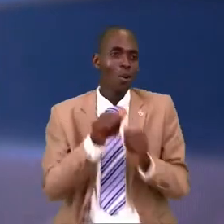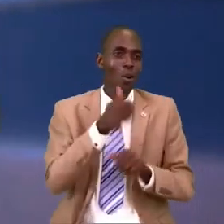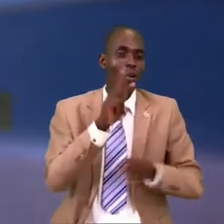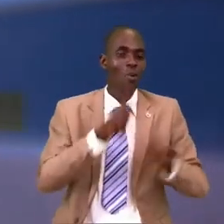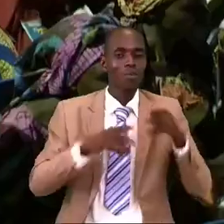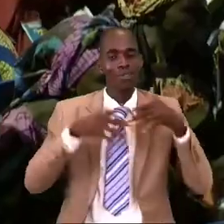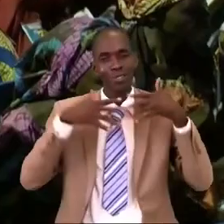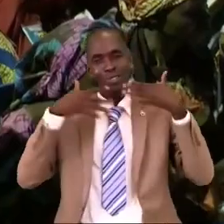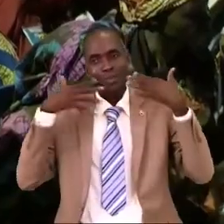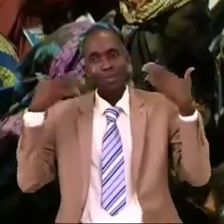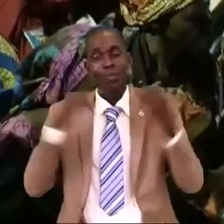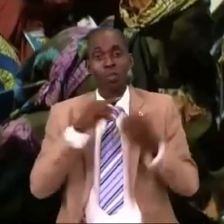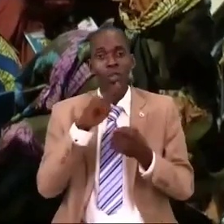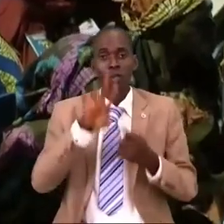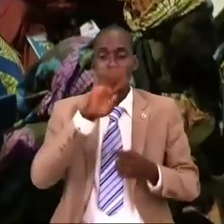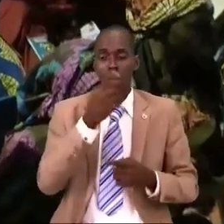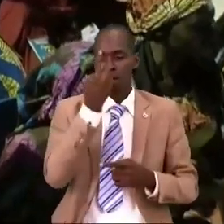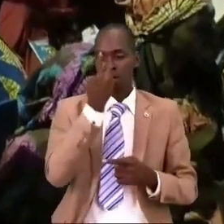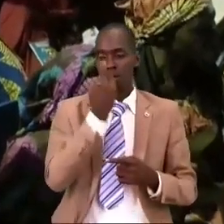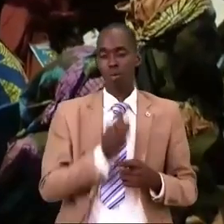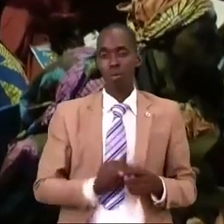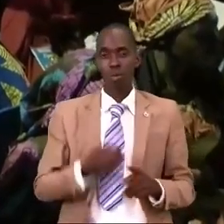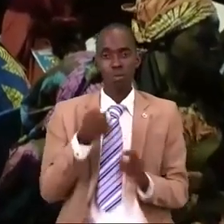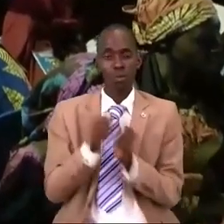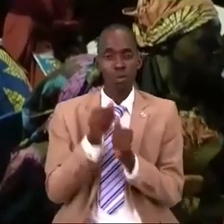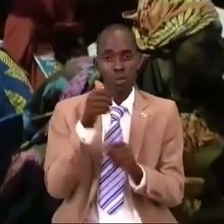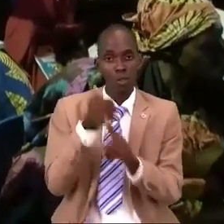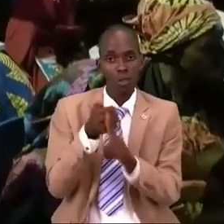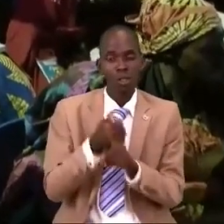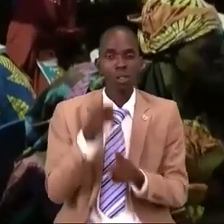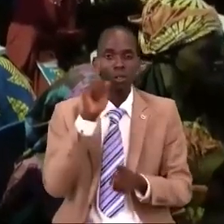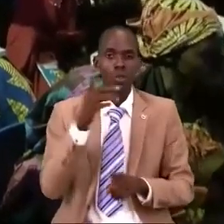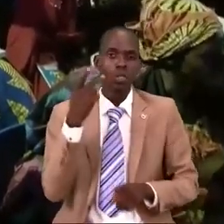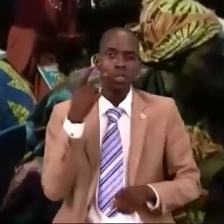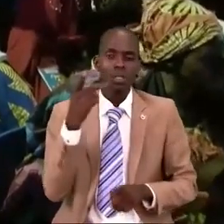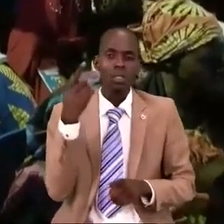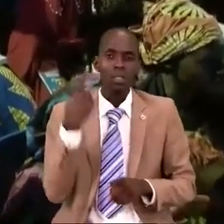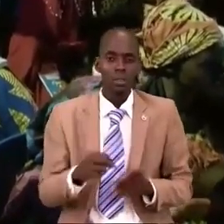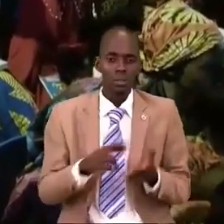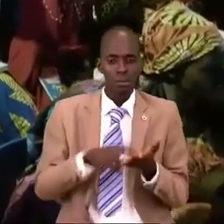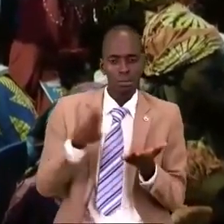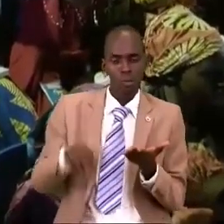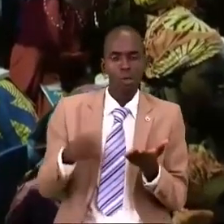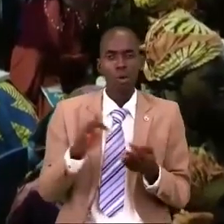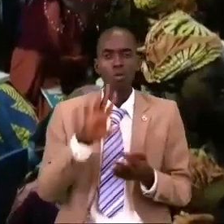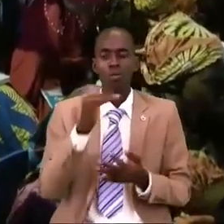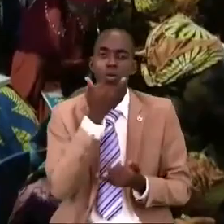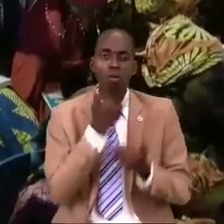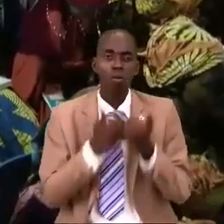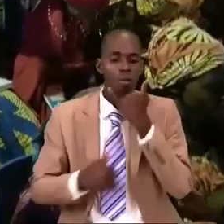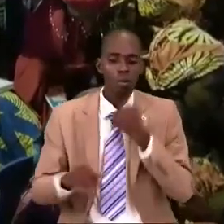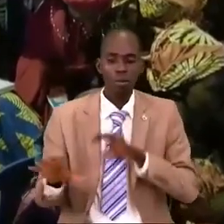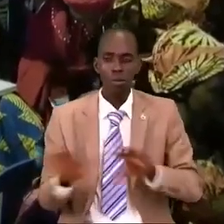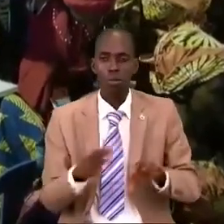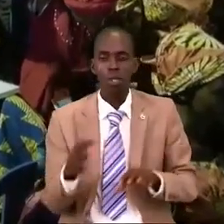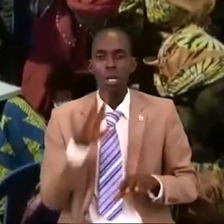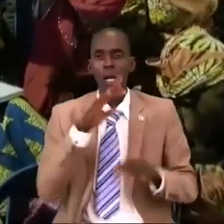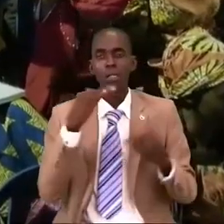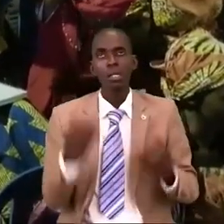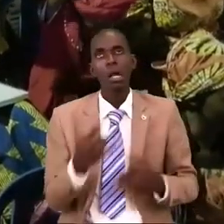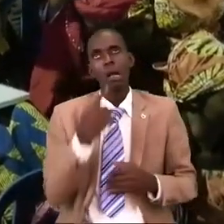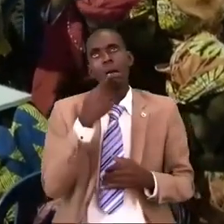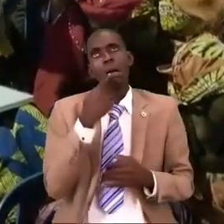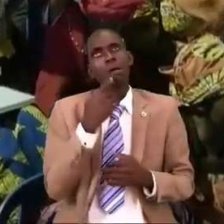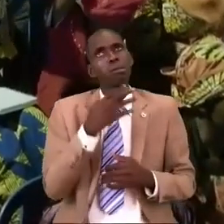everything, you're regretting and you're saying, why am I like this? When we get saved, he grants us the